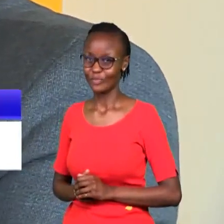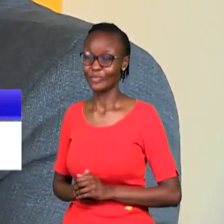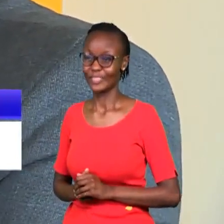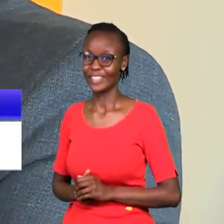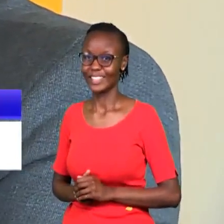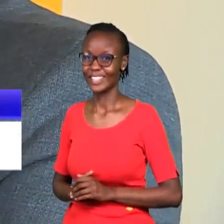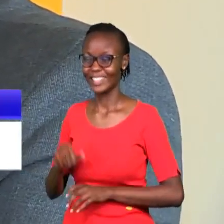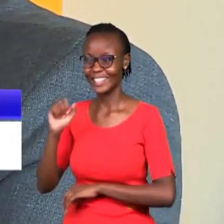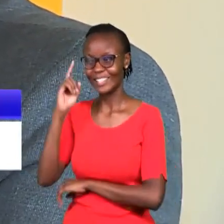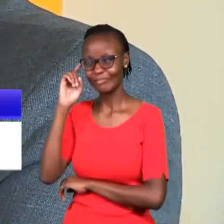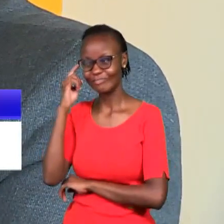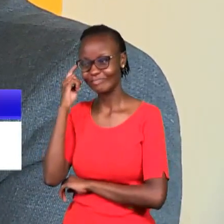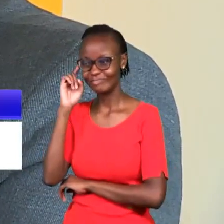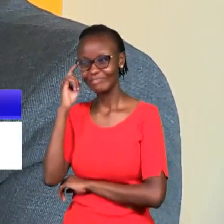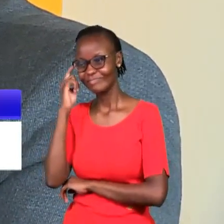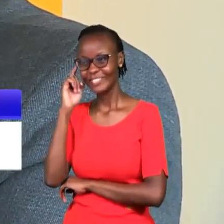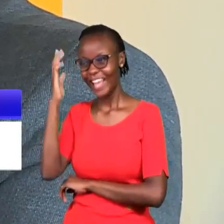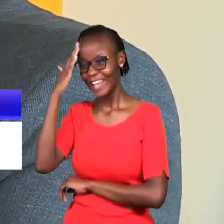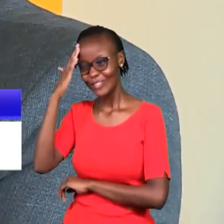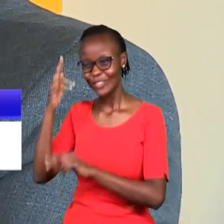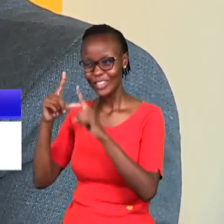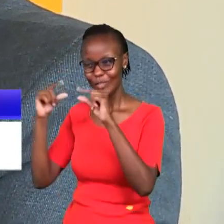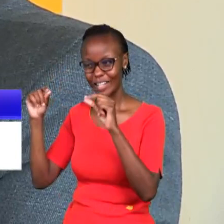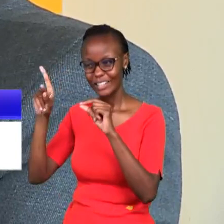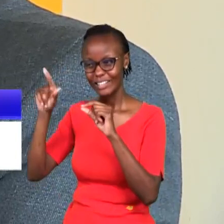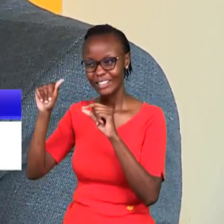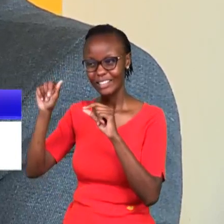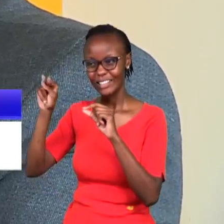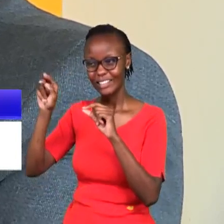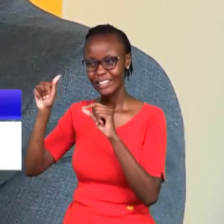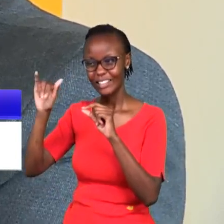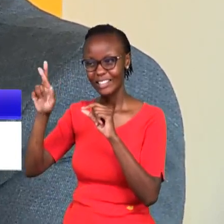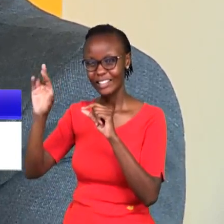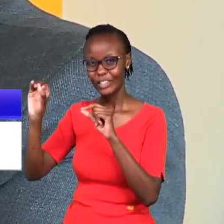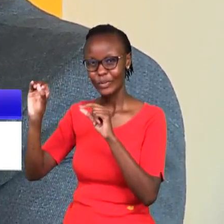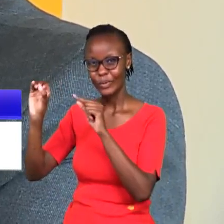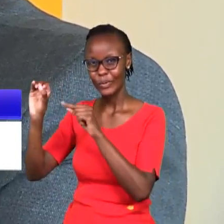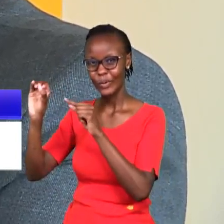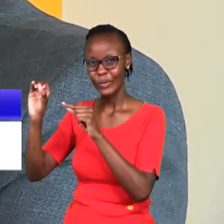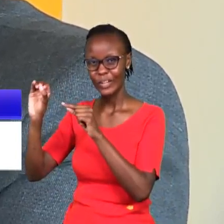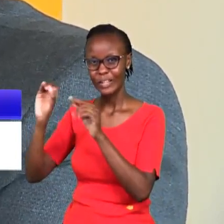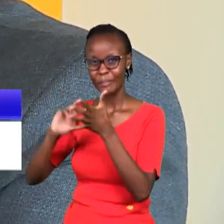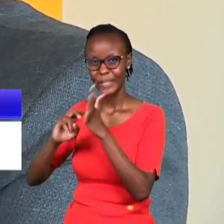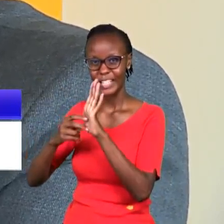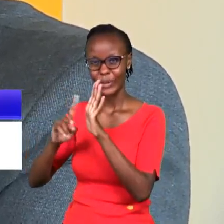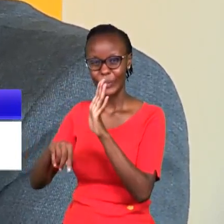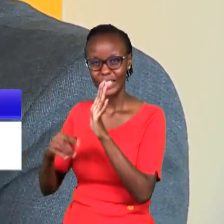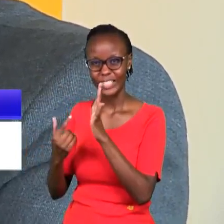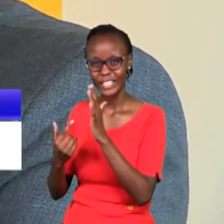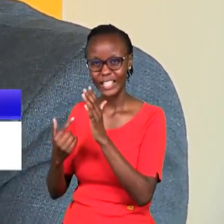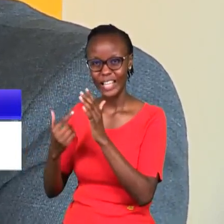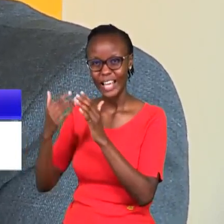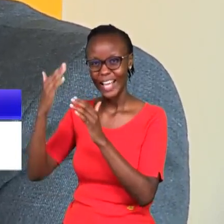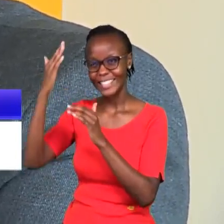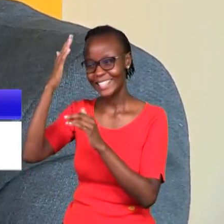It's loading. It's loading. It's a familiar word. Is it a short form? Is there some popular club